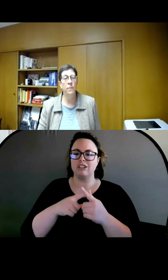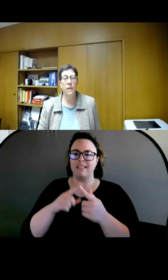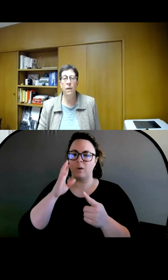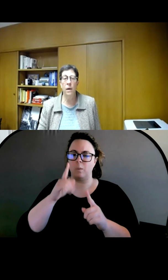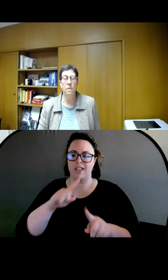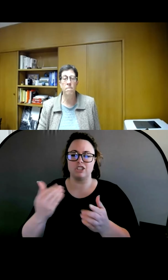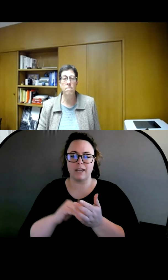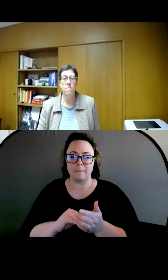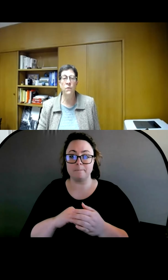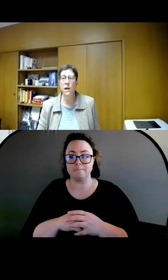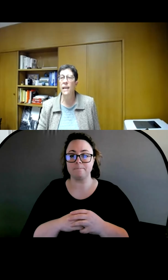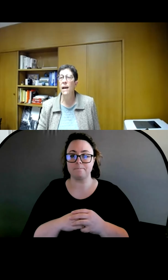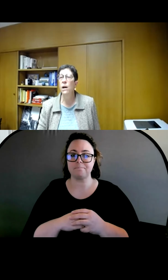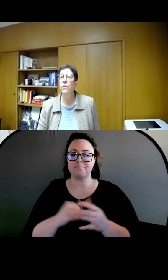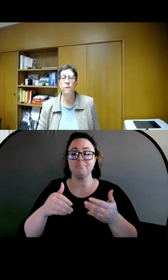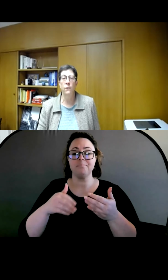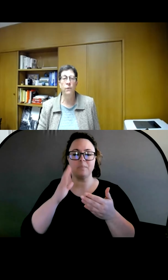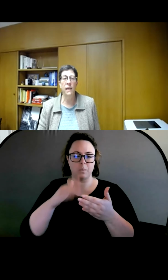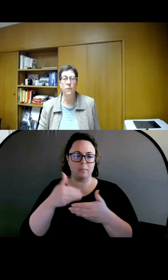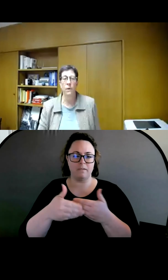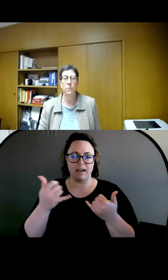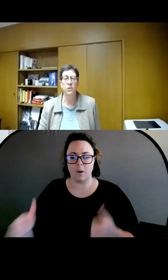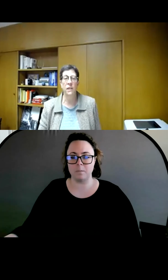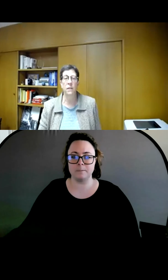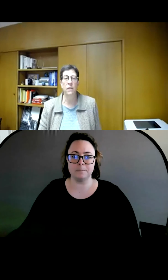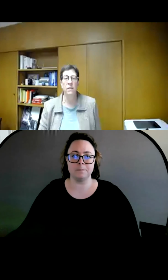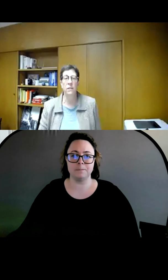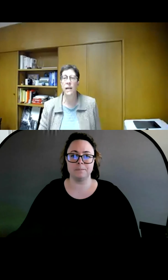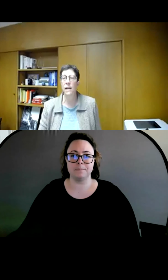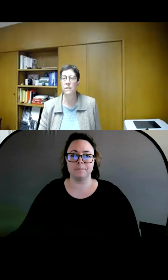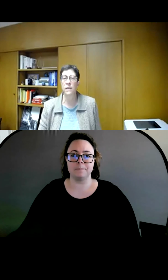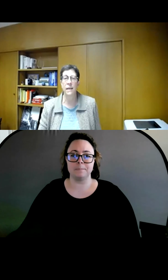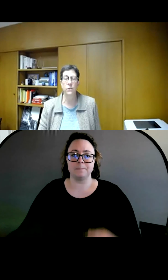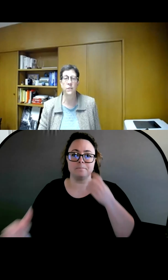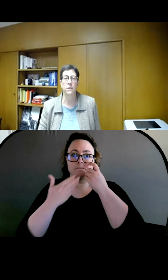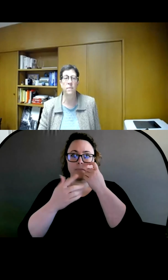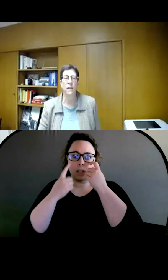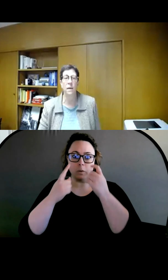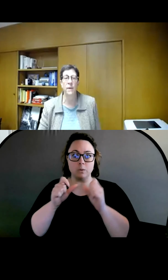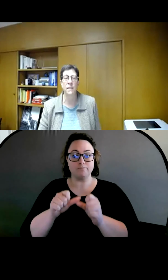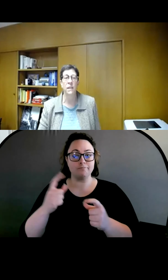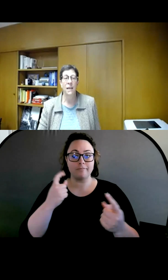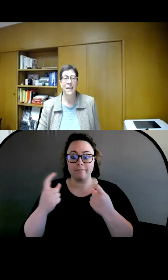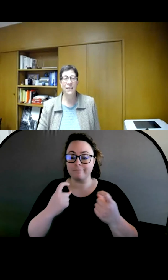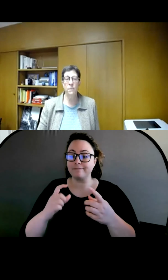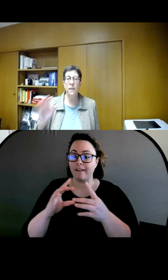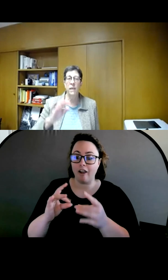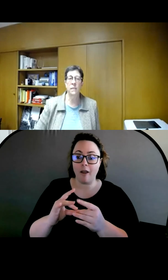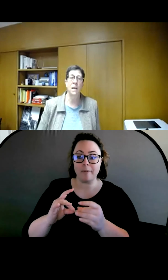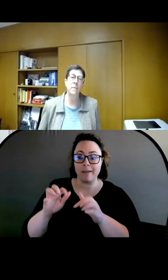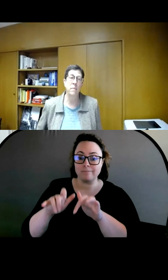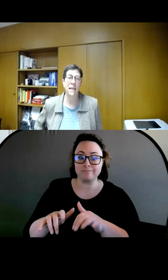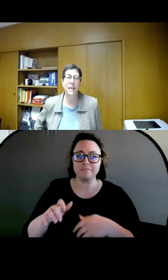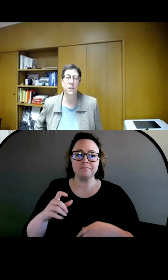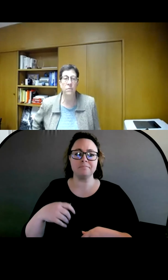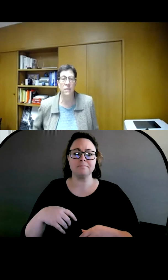So I'm gonna move on now, and feel free. I really appreciate you continue to ask questions and make comments, and just spend a minute